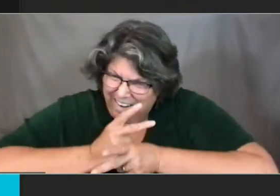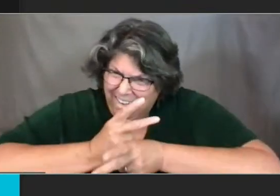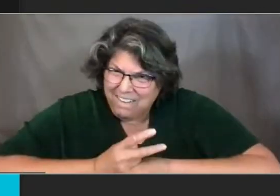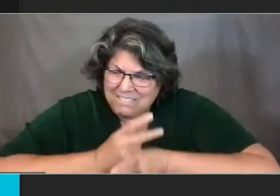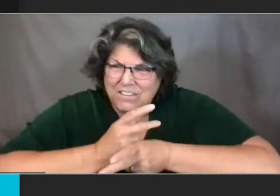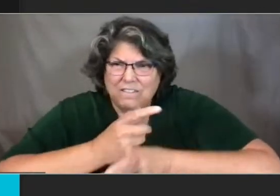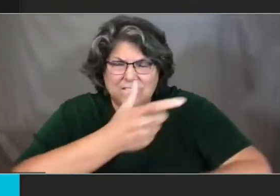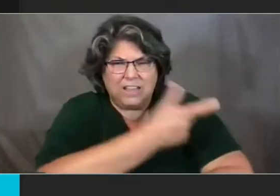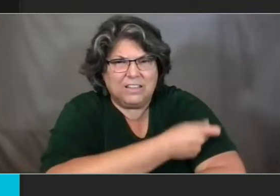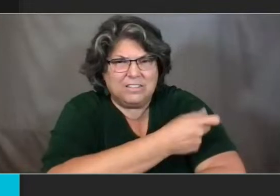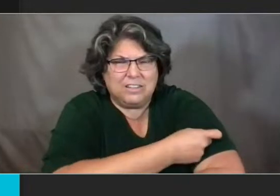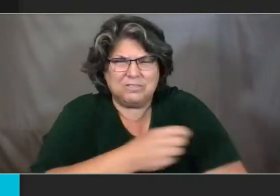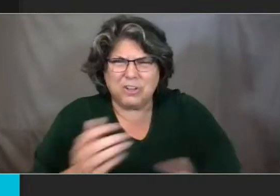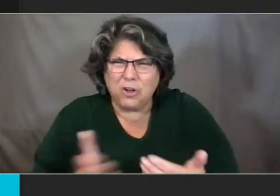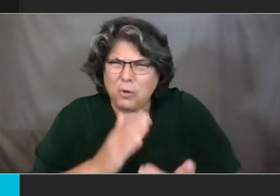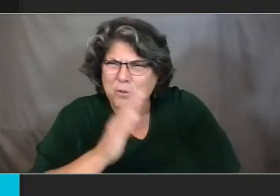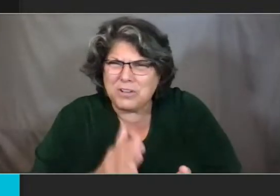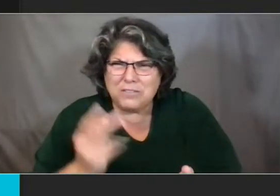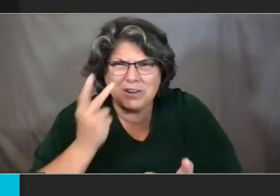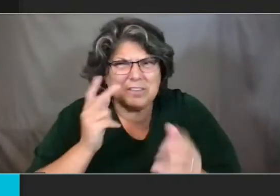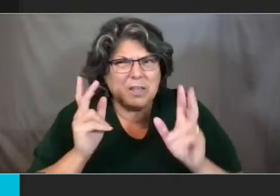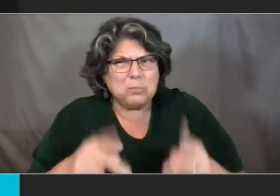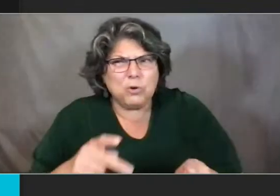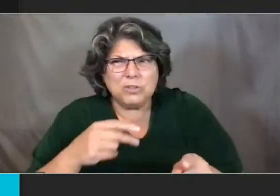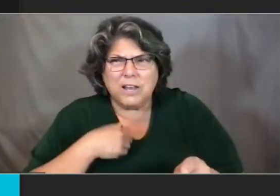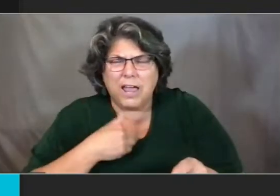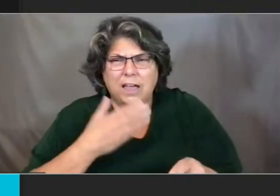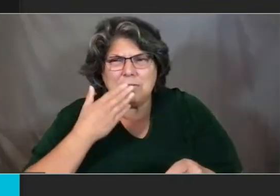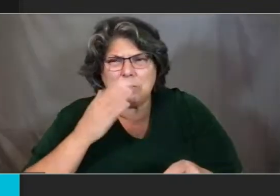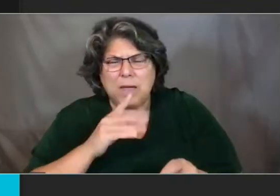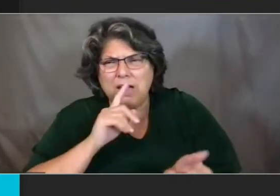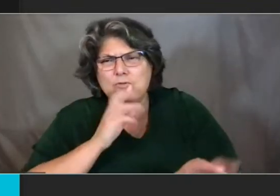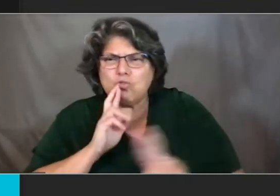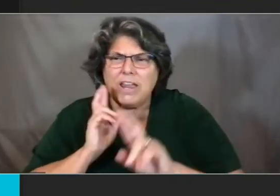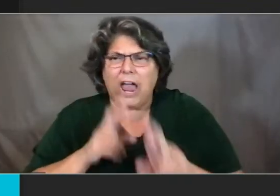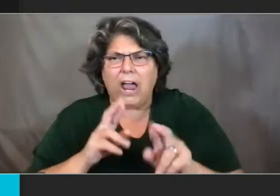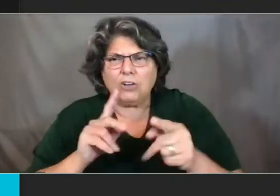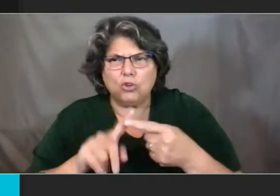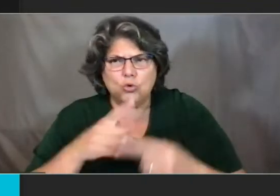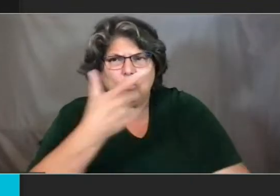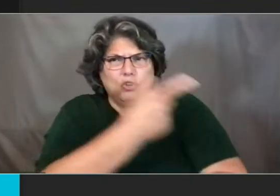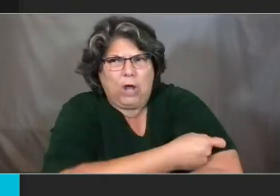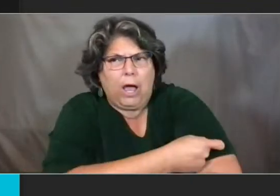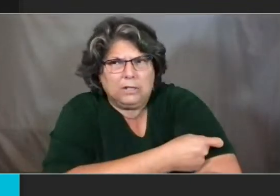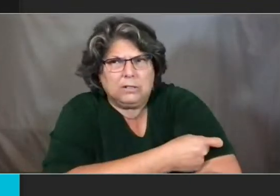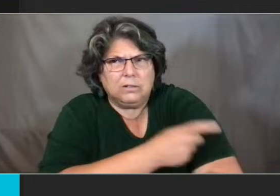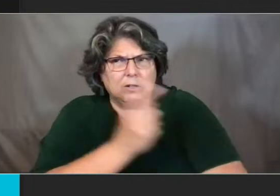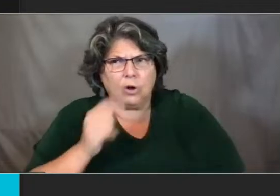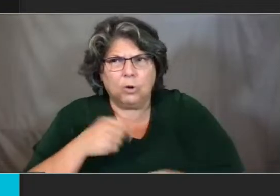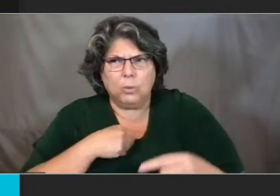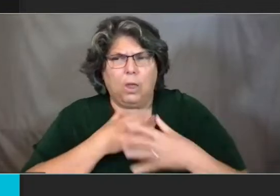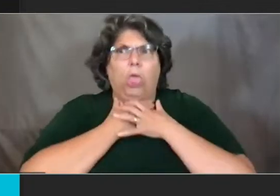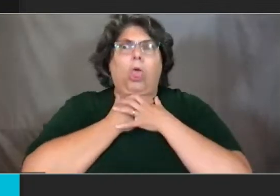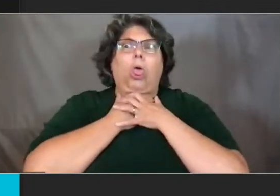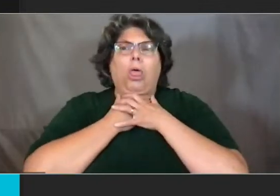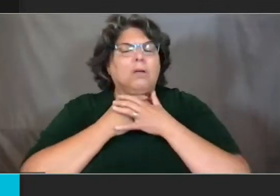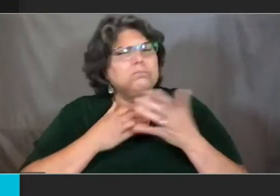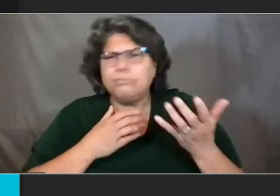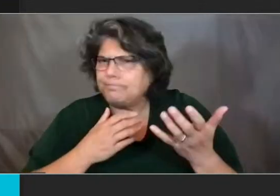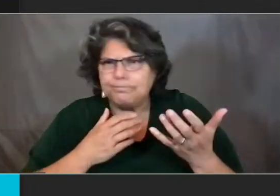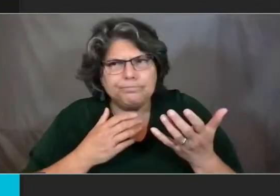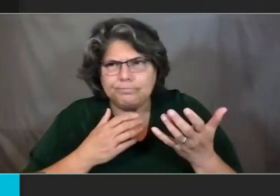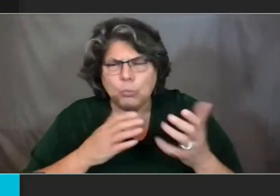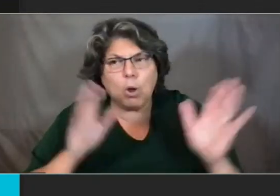Rarely have we seen cases of anaphylaxis. We worried about that very much in the beginning of the pandemic, but